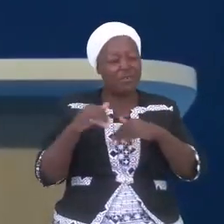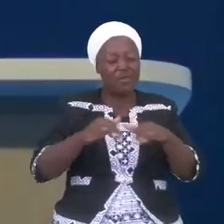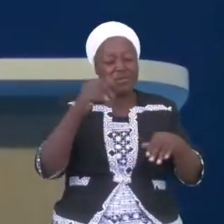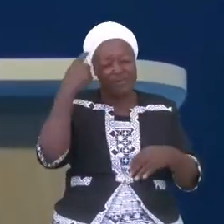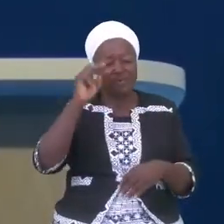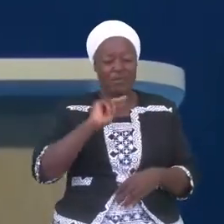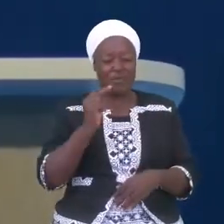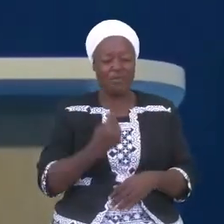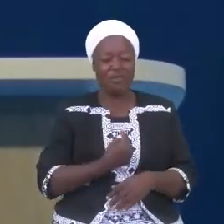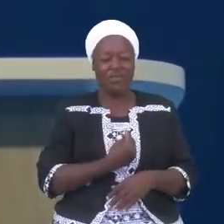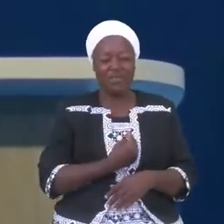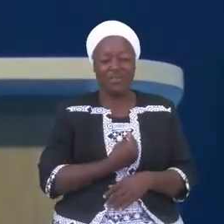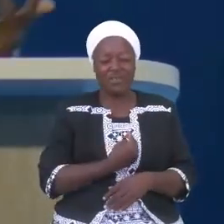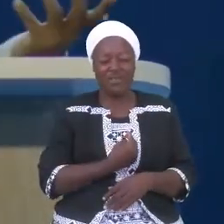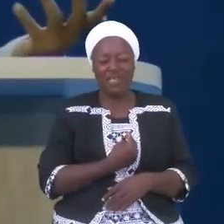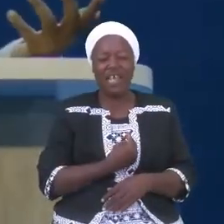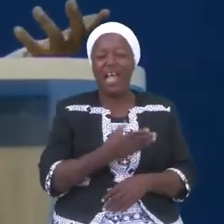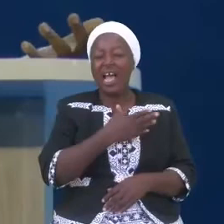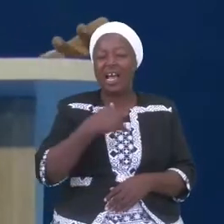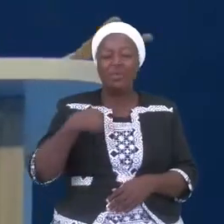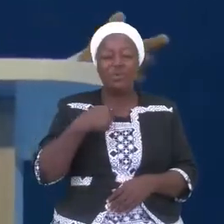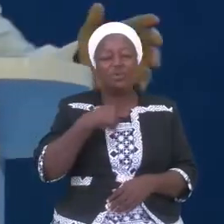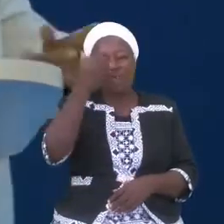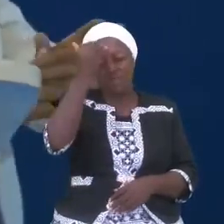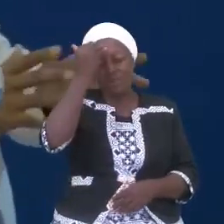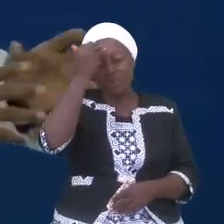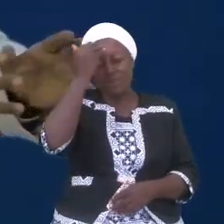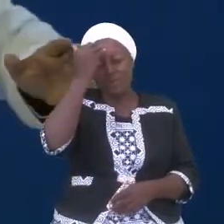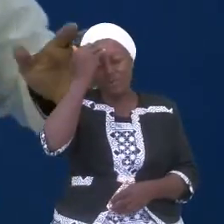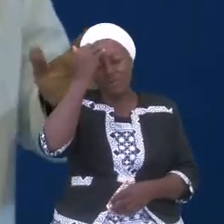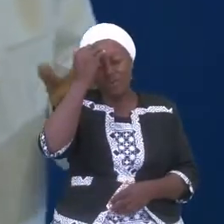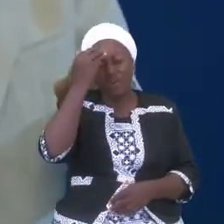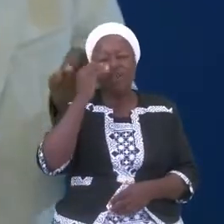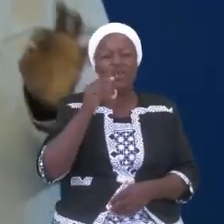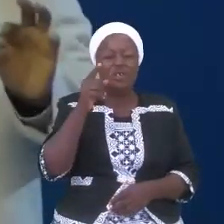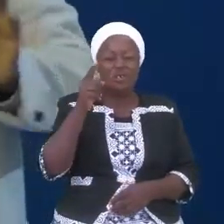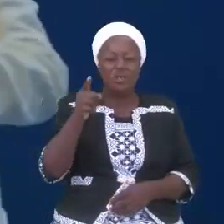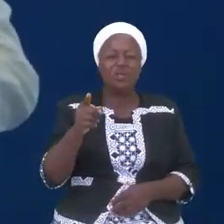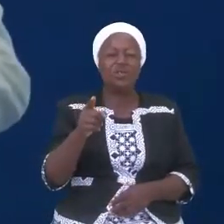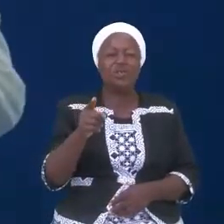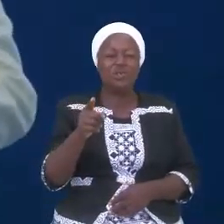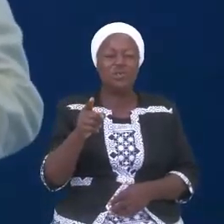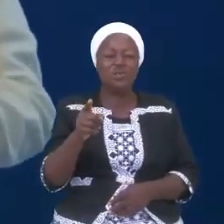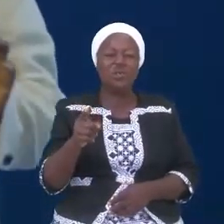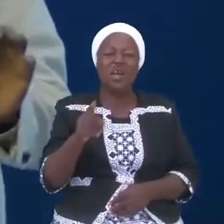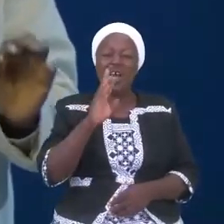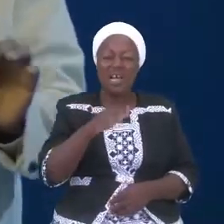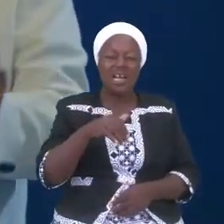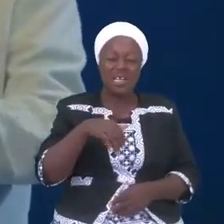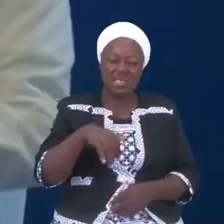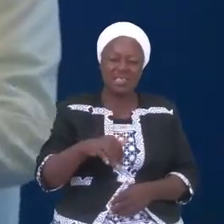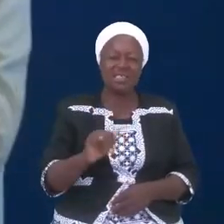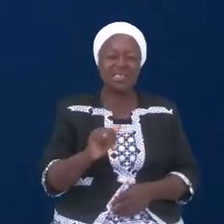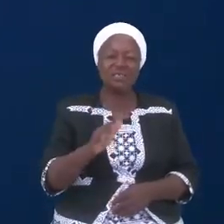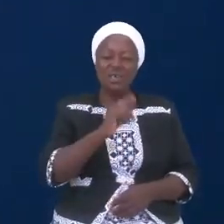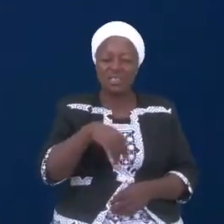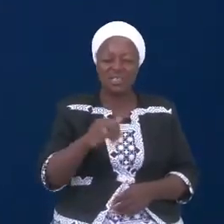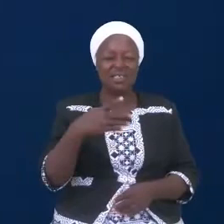already. And we know you're not a stale,